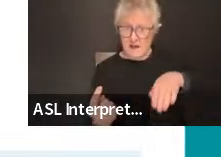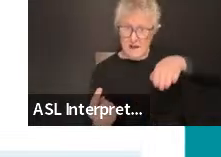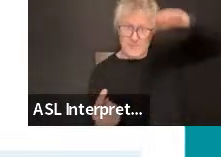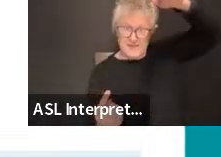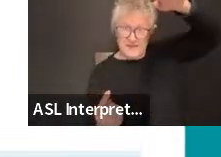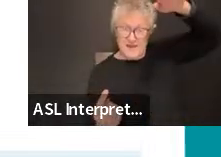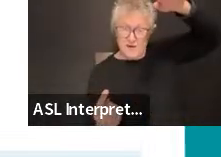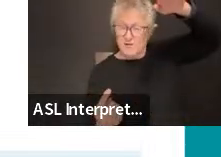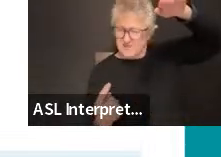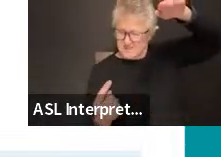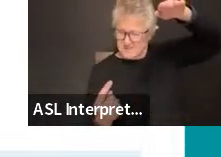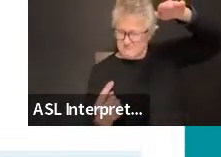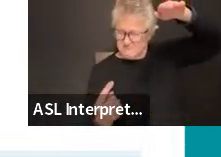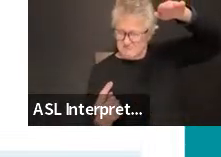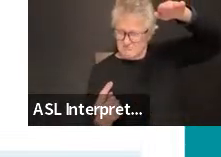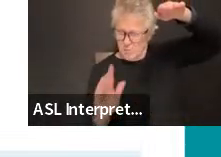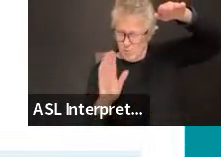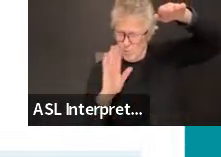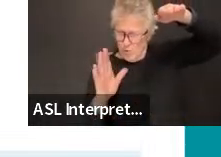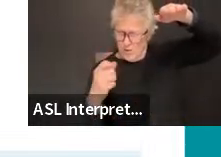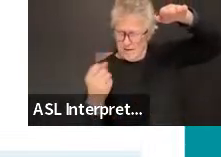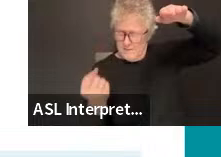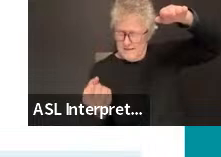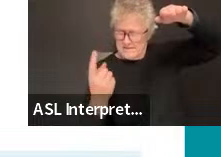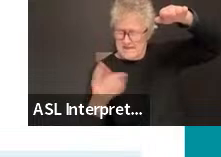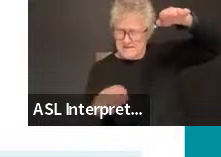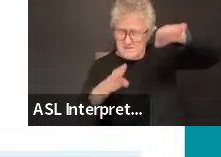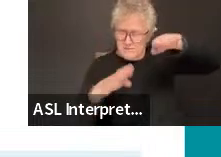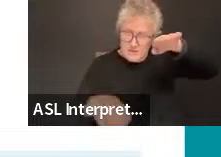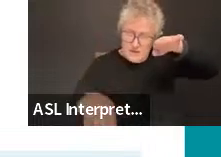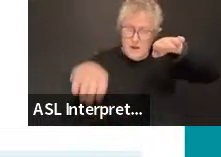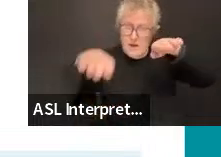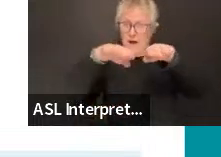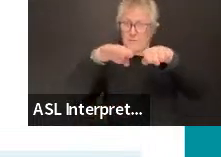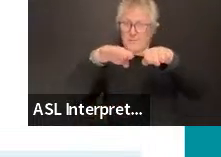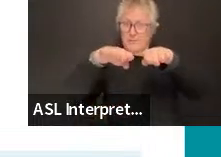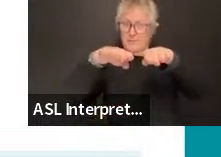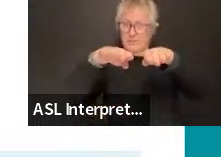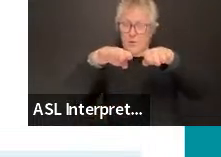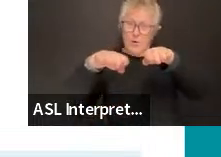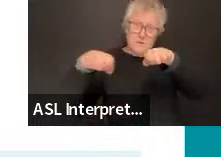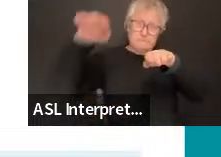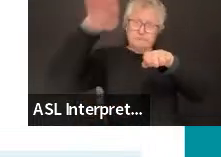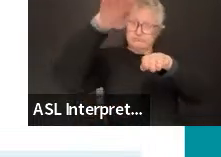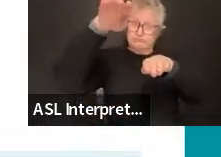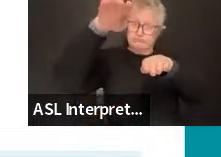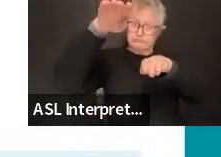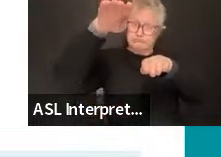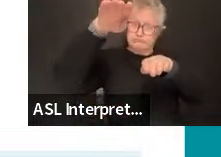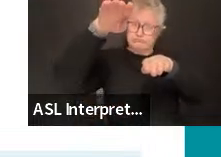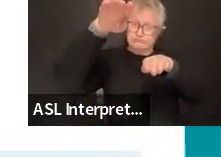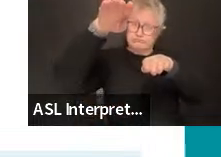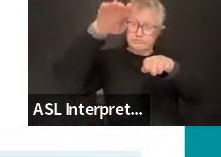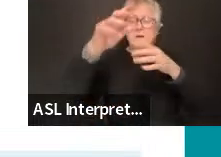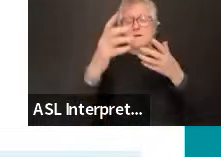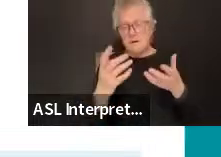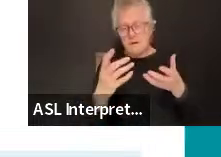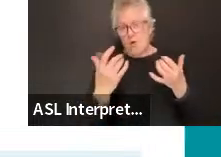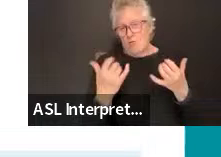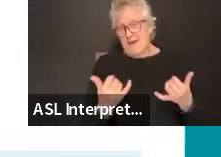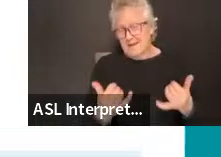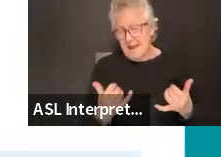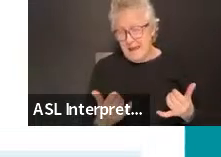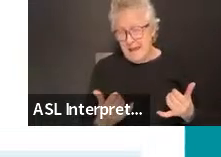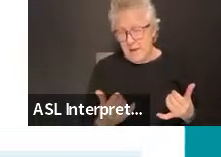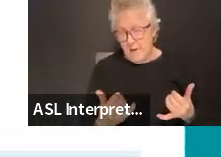that connection right to the station entrance at a higher level? Generally right now, the thinking